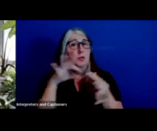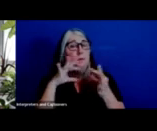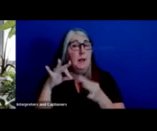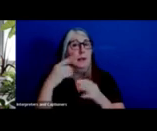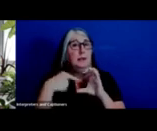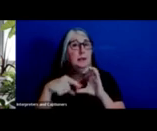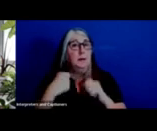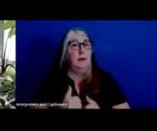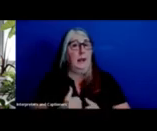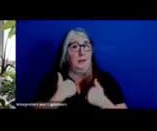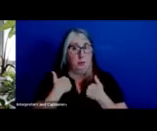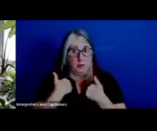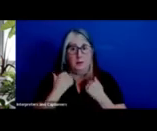address,